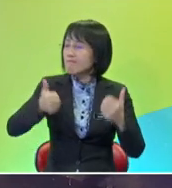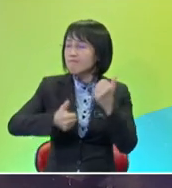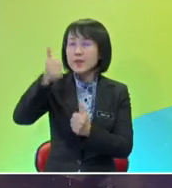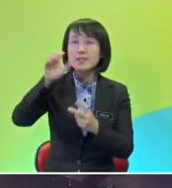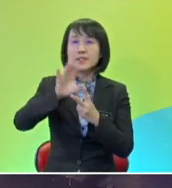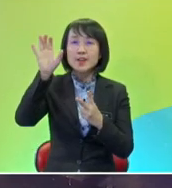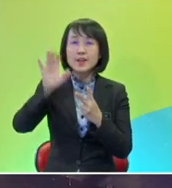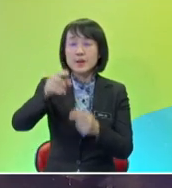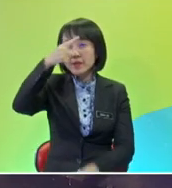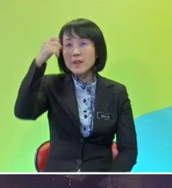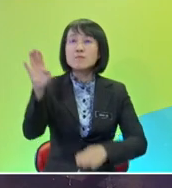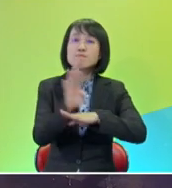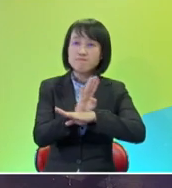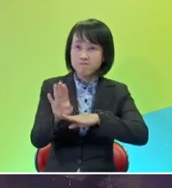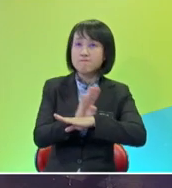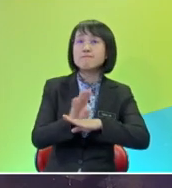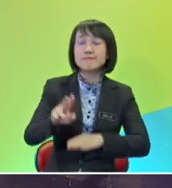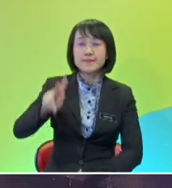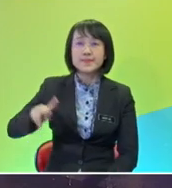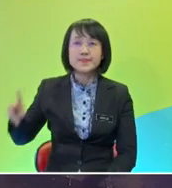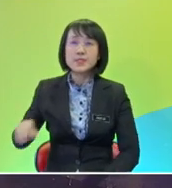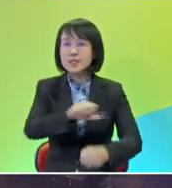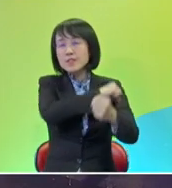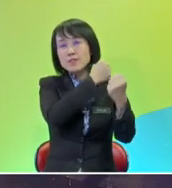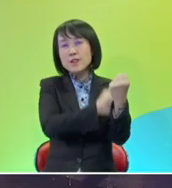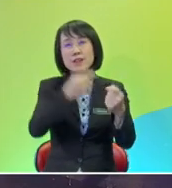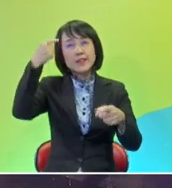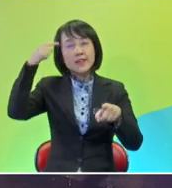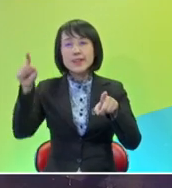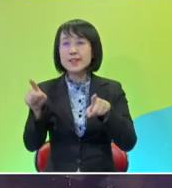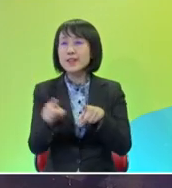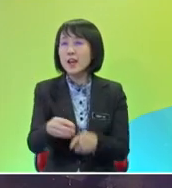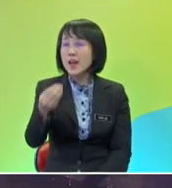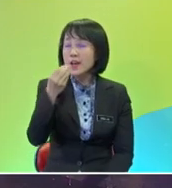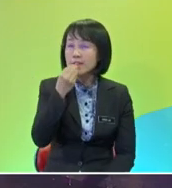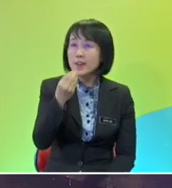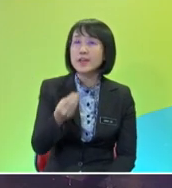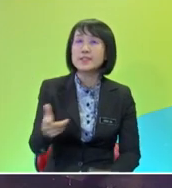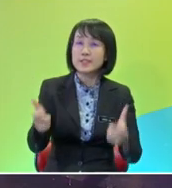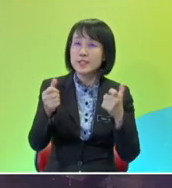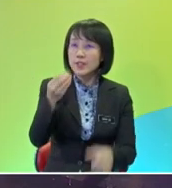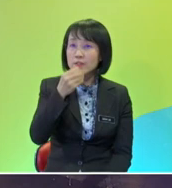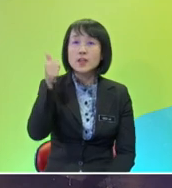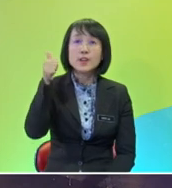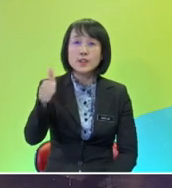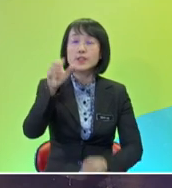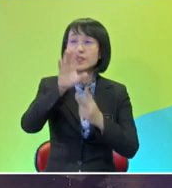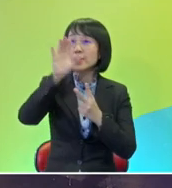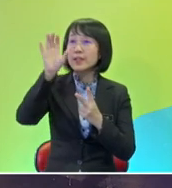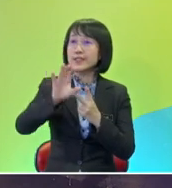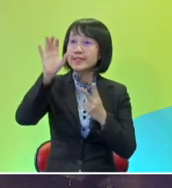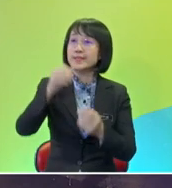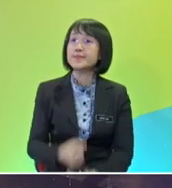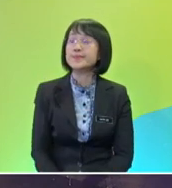because he is a busy student. Right. He strongly agreed that fast food is a good choice. Mm-mm. Now, let's see